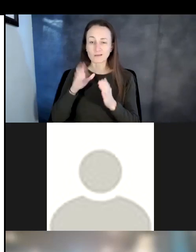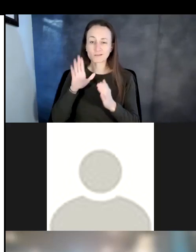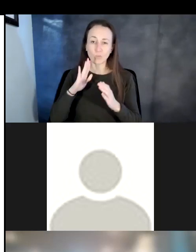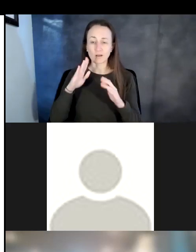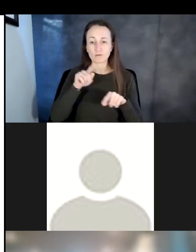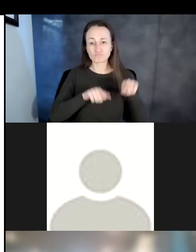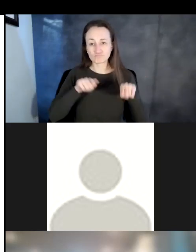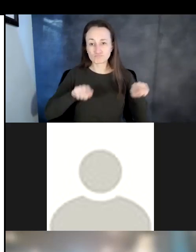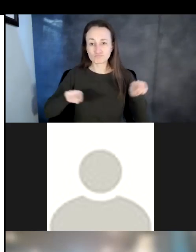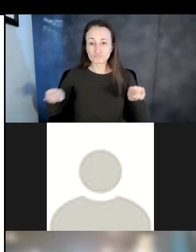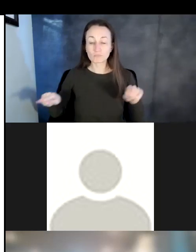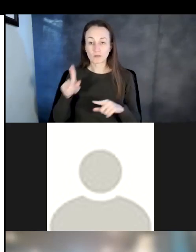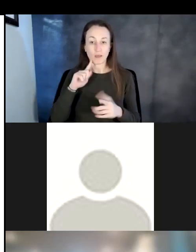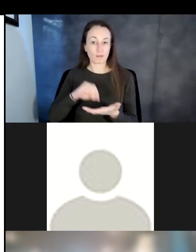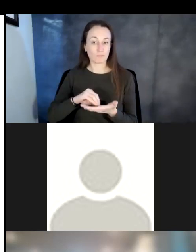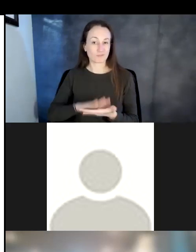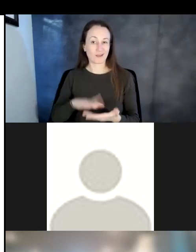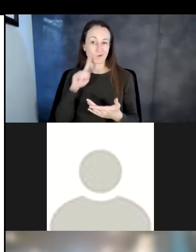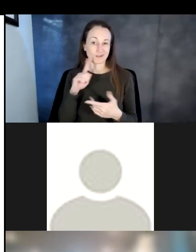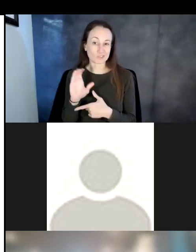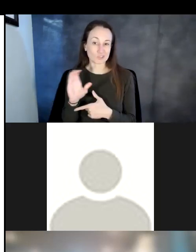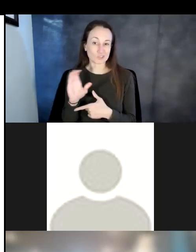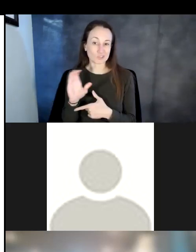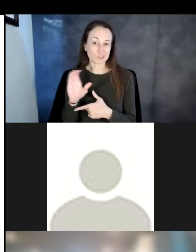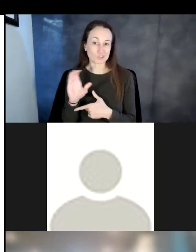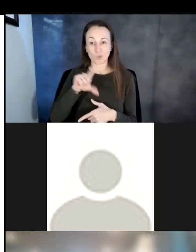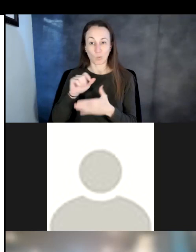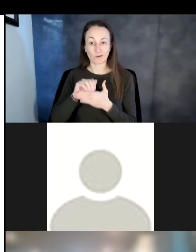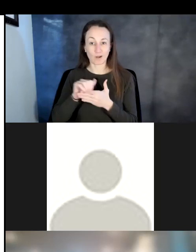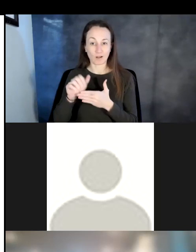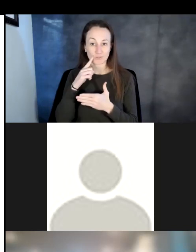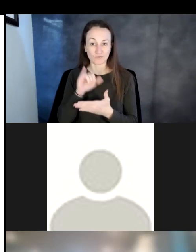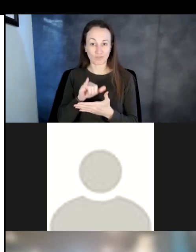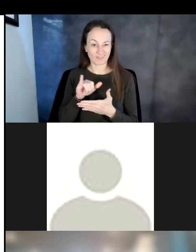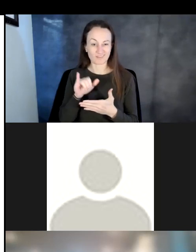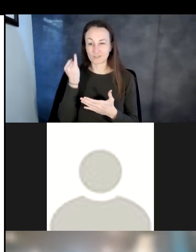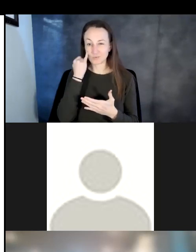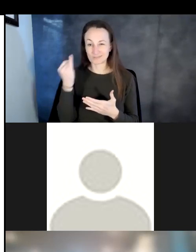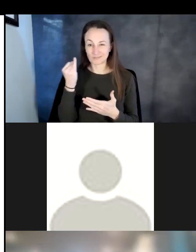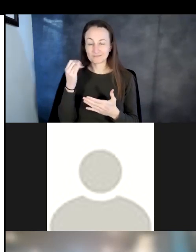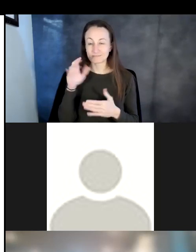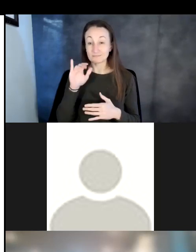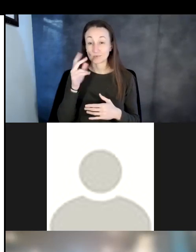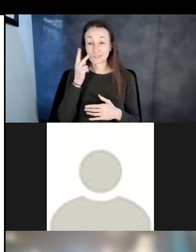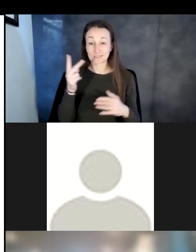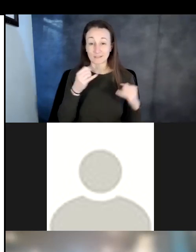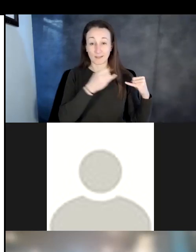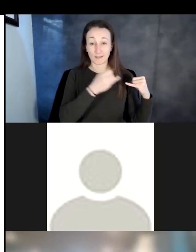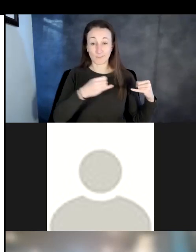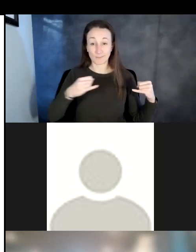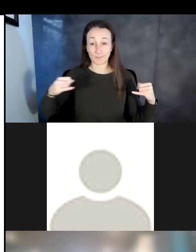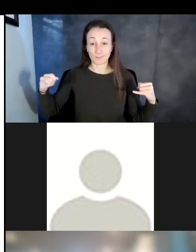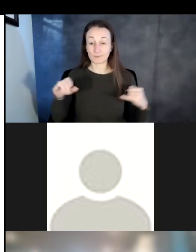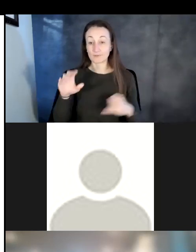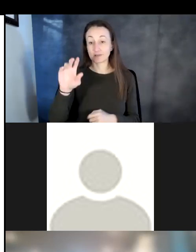to experiment, but I've kind of put it as a fairly conservative $20 on this plot. That's this dotted line down here. But